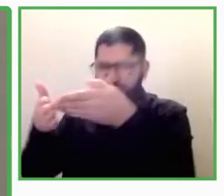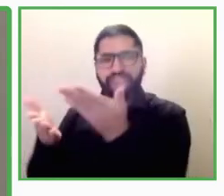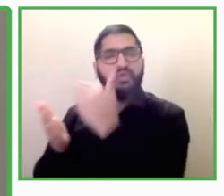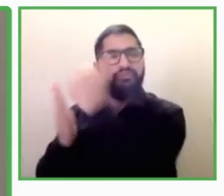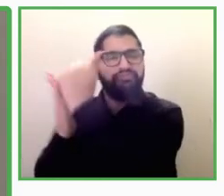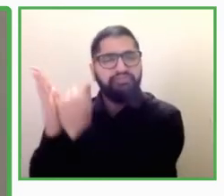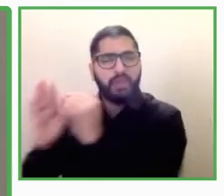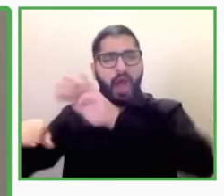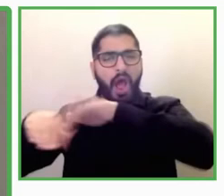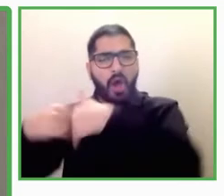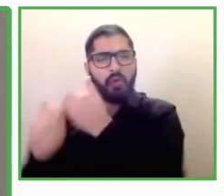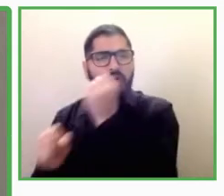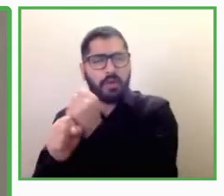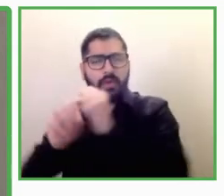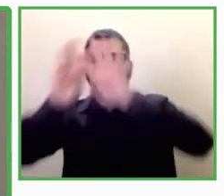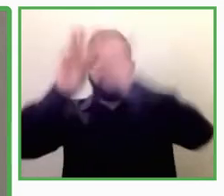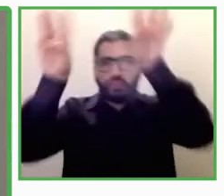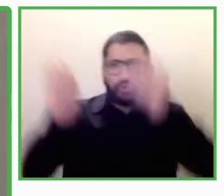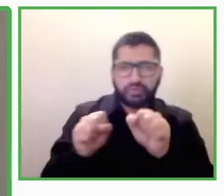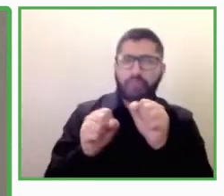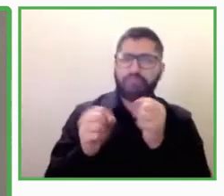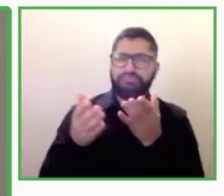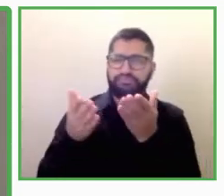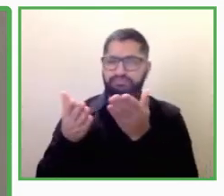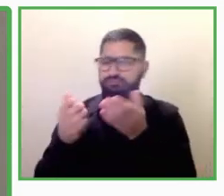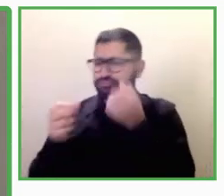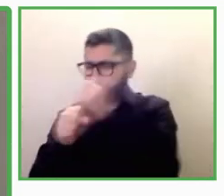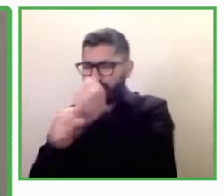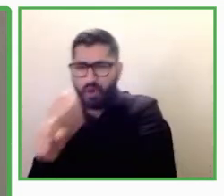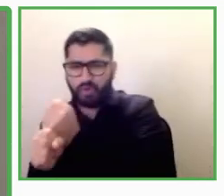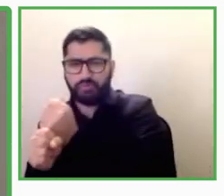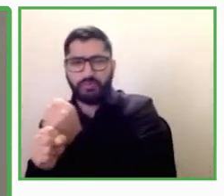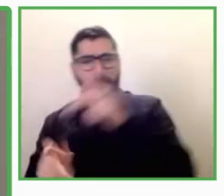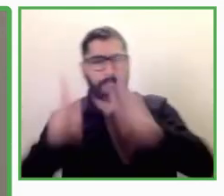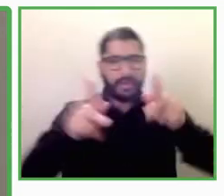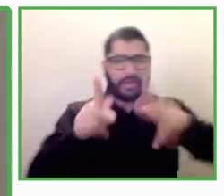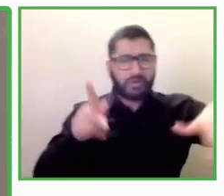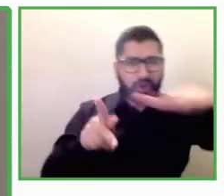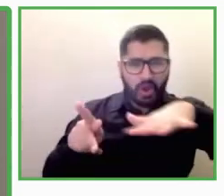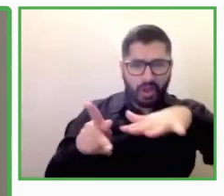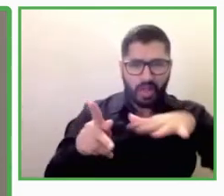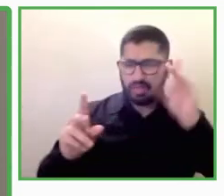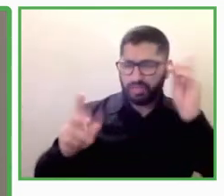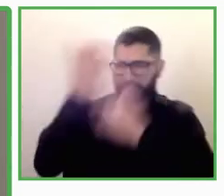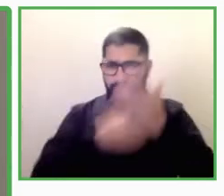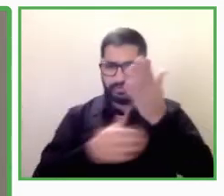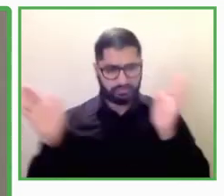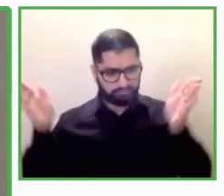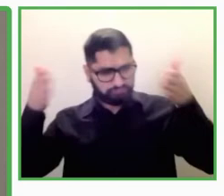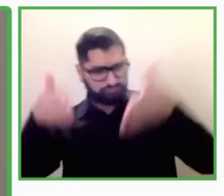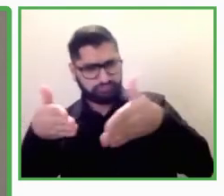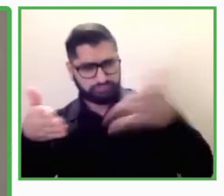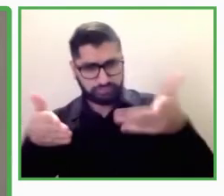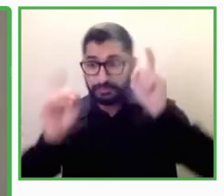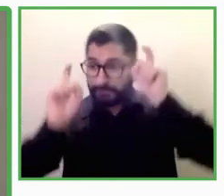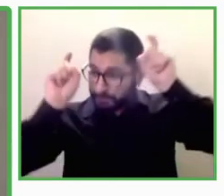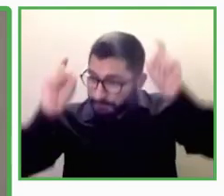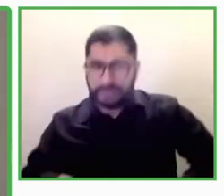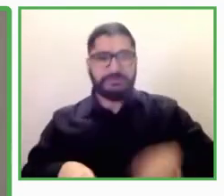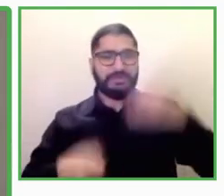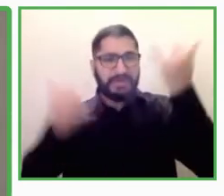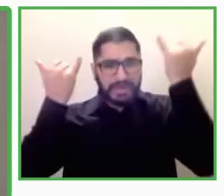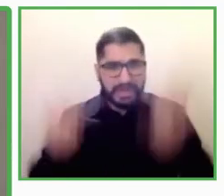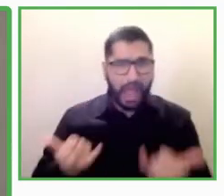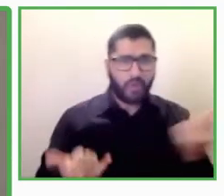framework of employment for disabled people, for example, with the project Grupo Social ONCE. And I would like to give the floor to